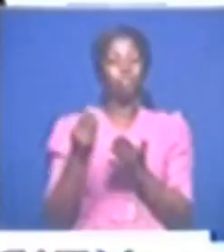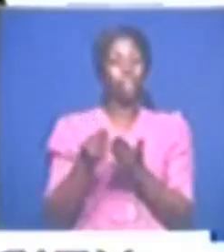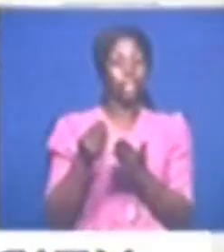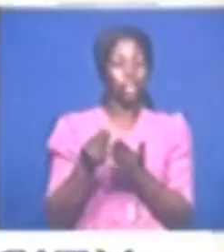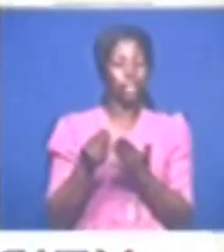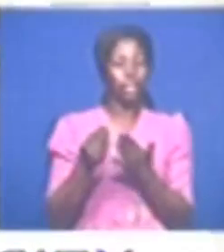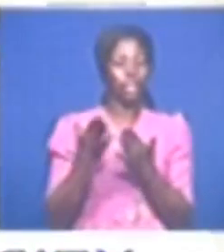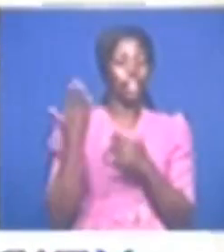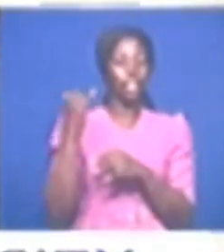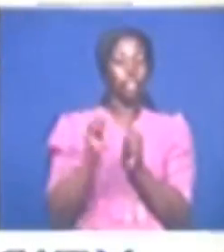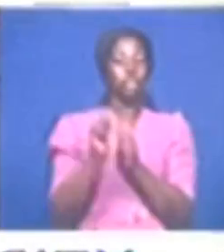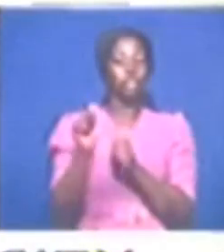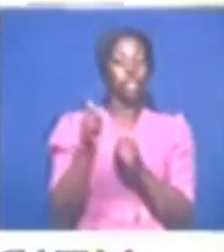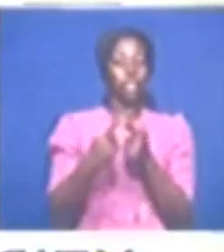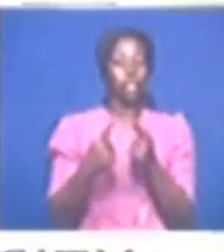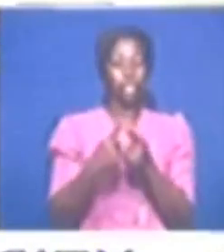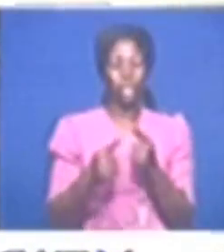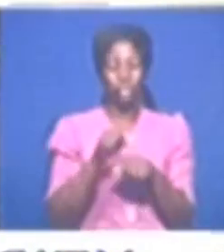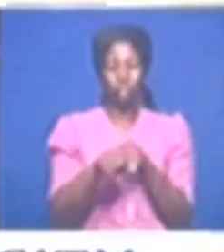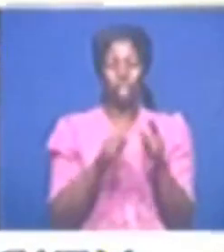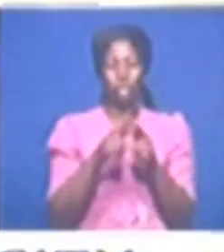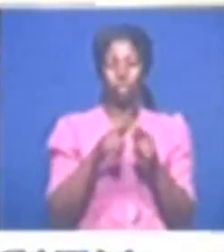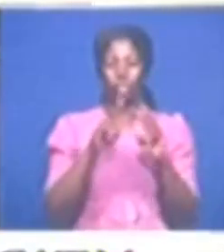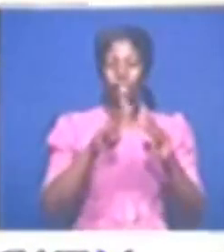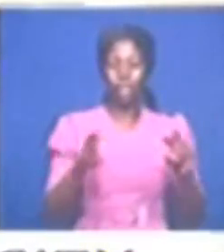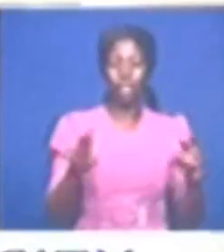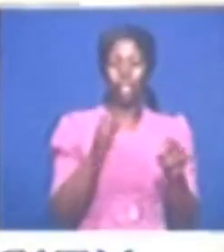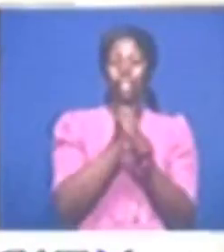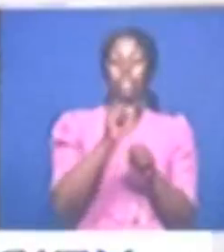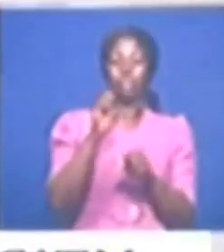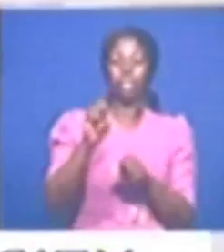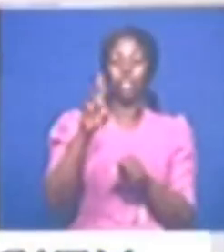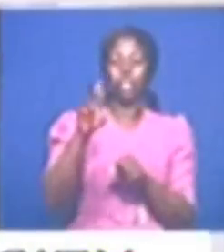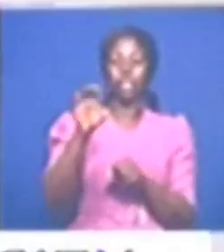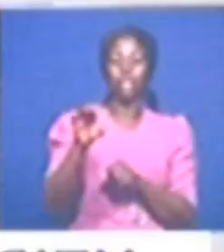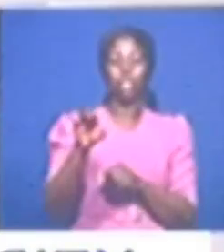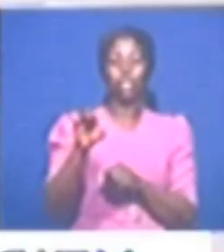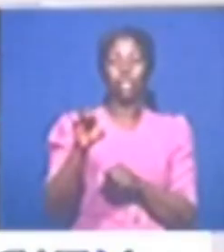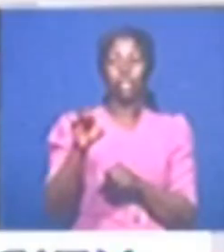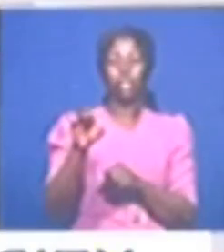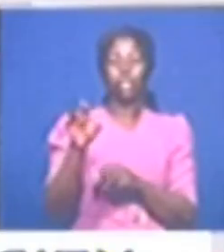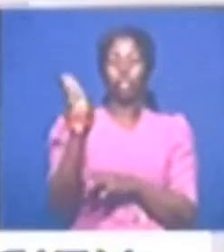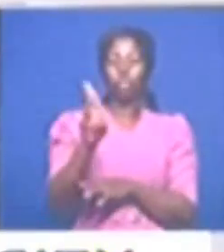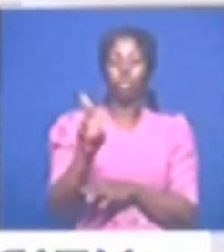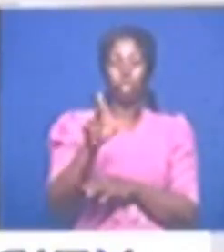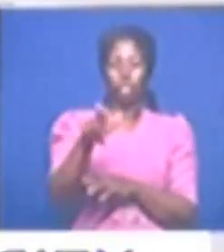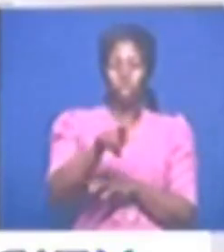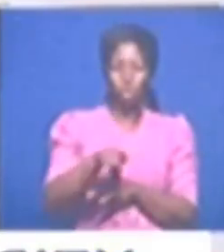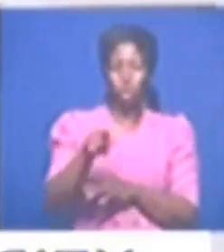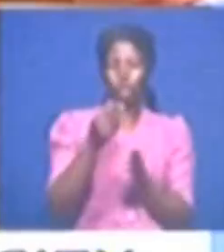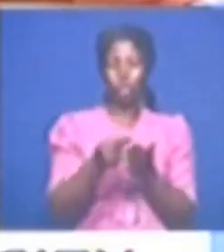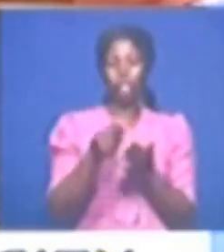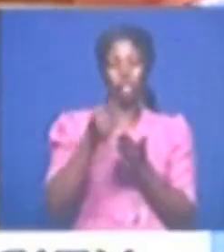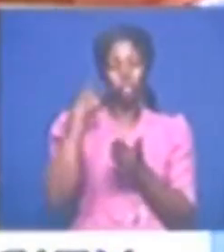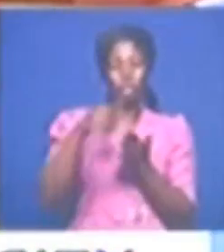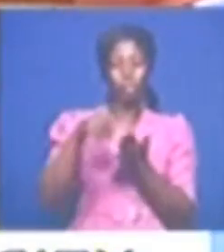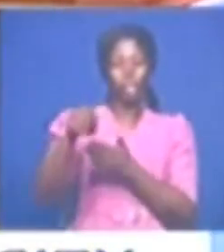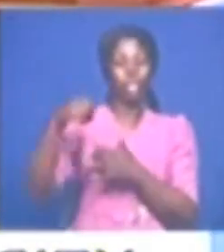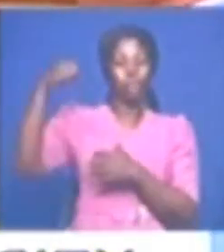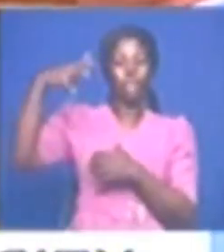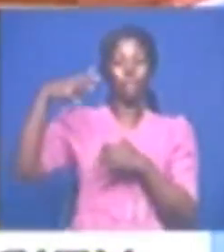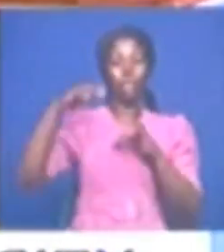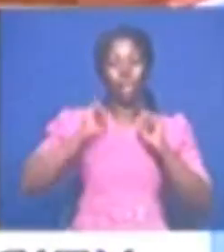years. According to a study commissioned by ERC, adopting a local currency tariff for power purchase agreements will